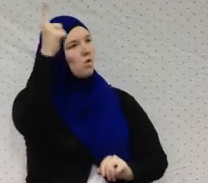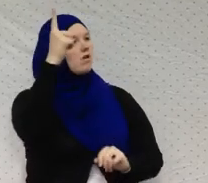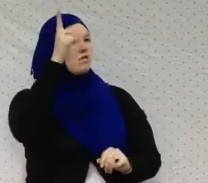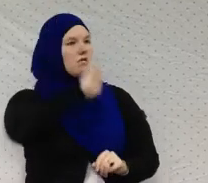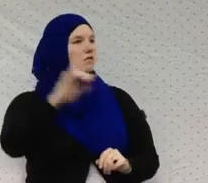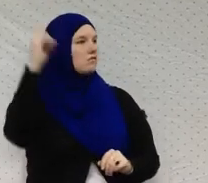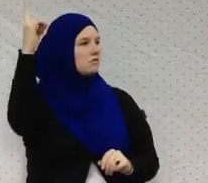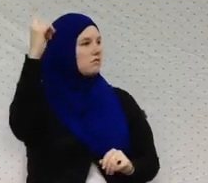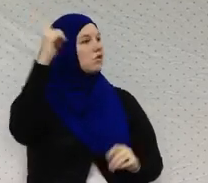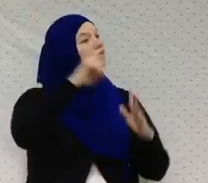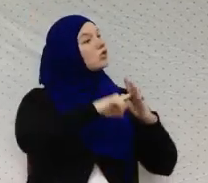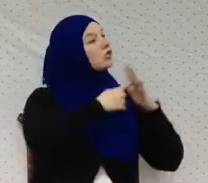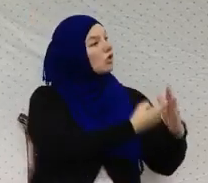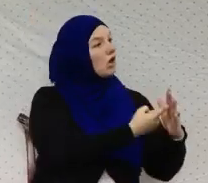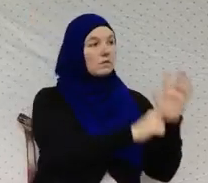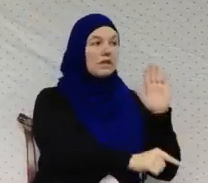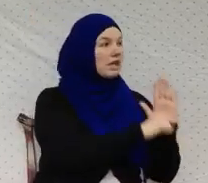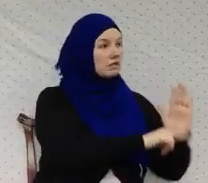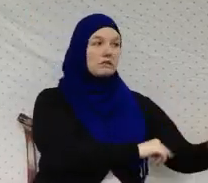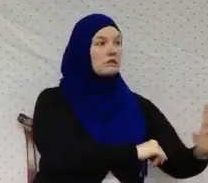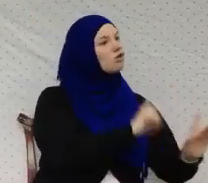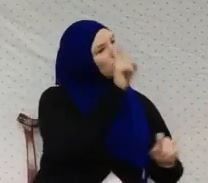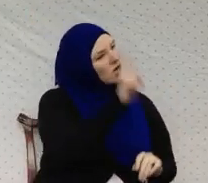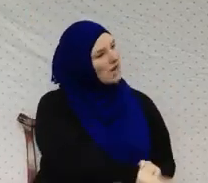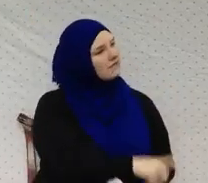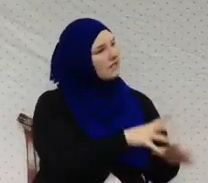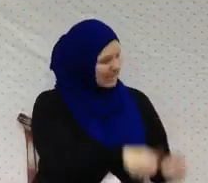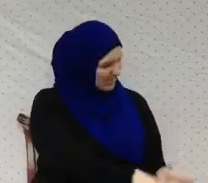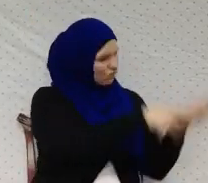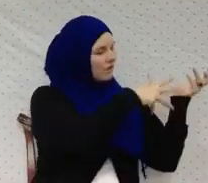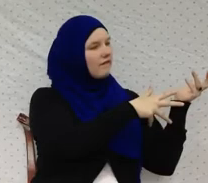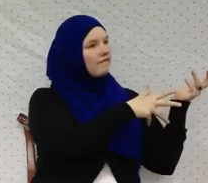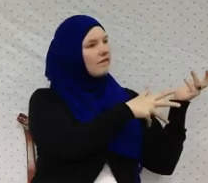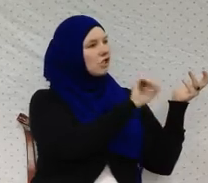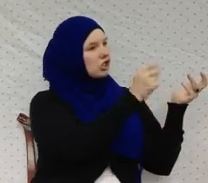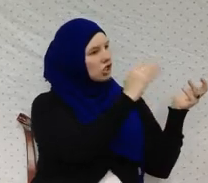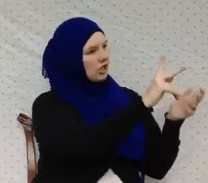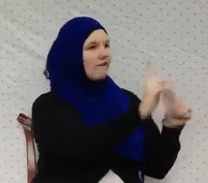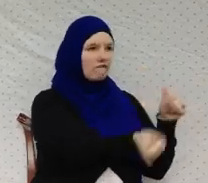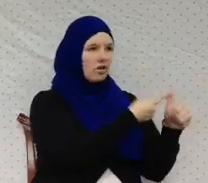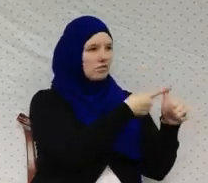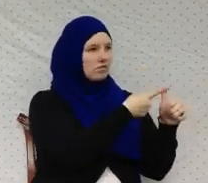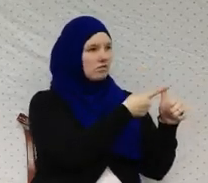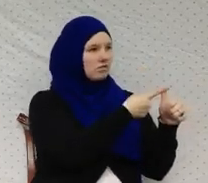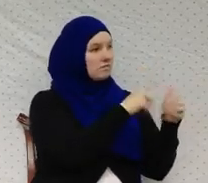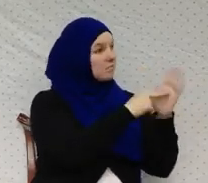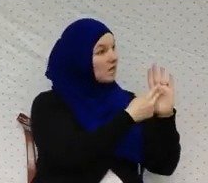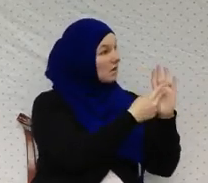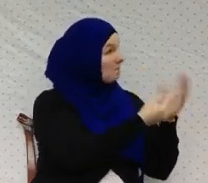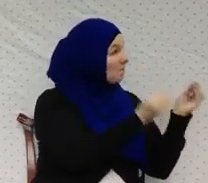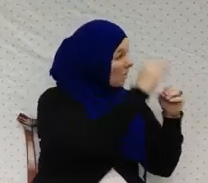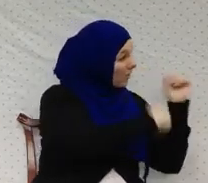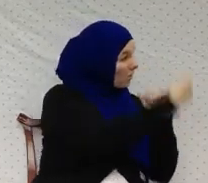is affirmation. So it starts with negation, because you have to get rid of shirk